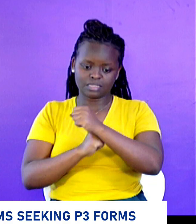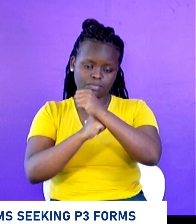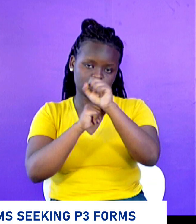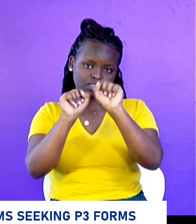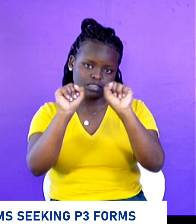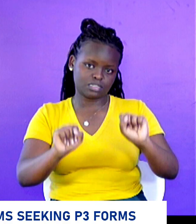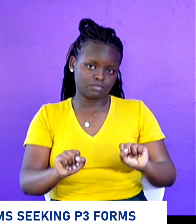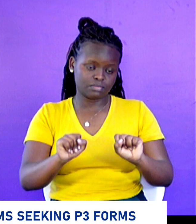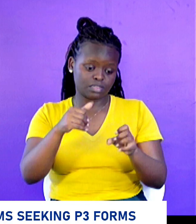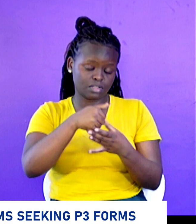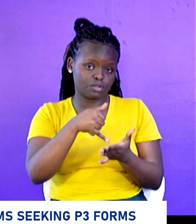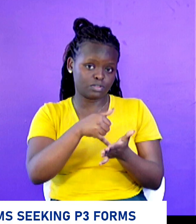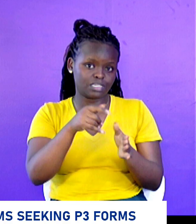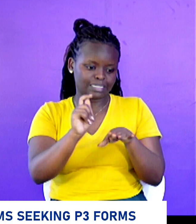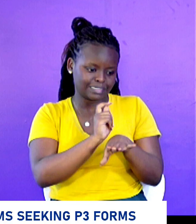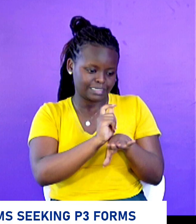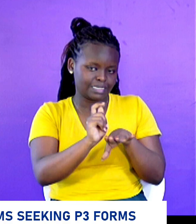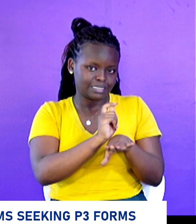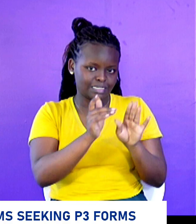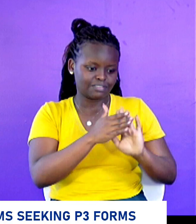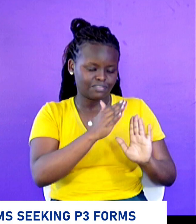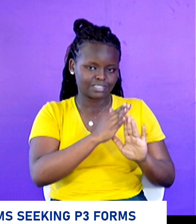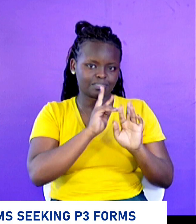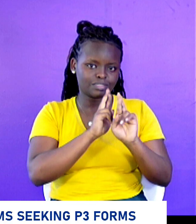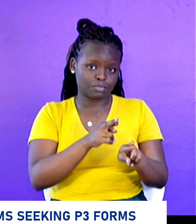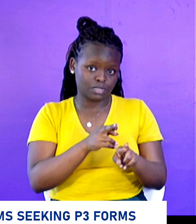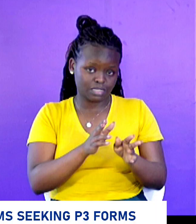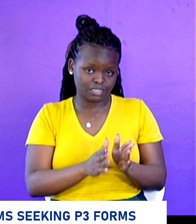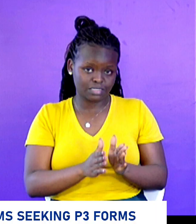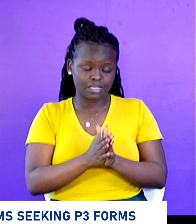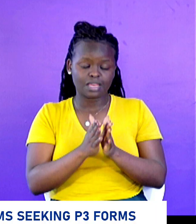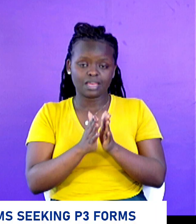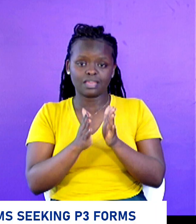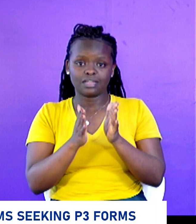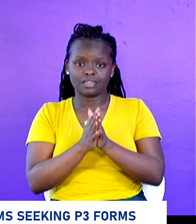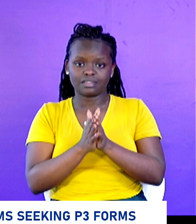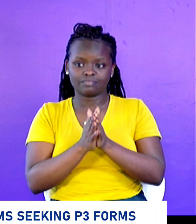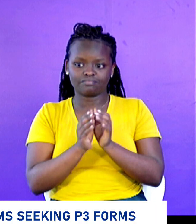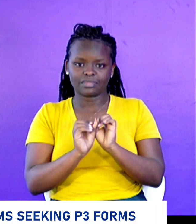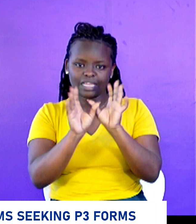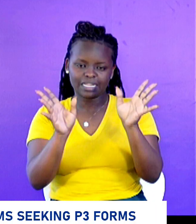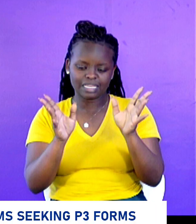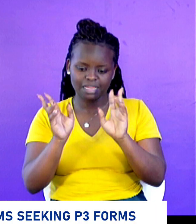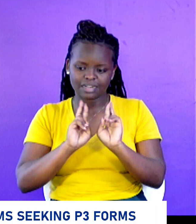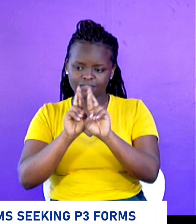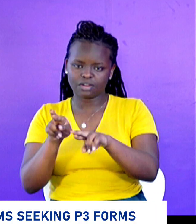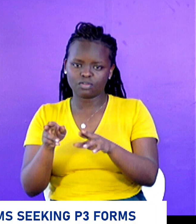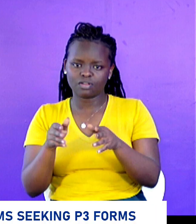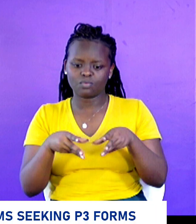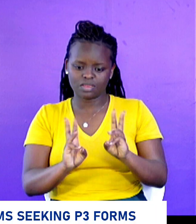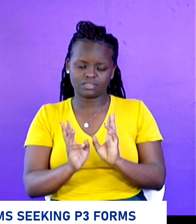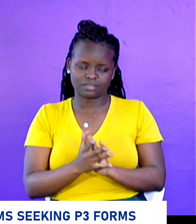systems, including trained first responders and clear referral pathways.